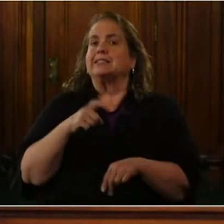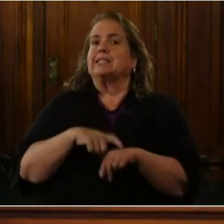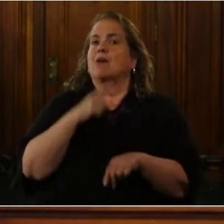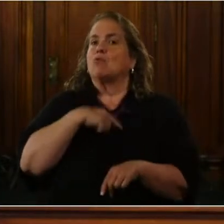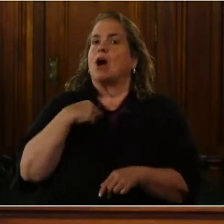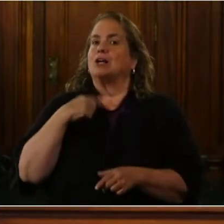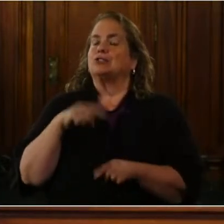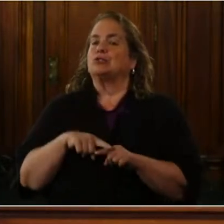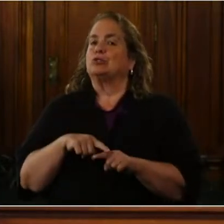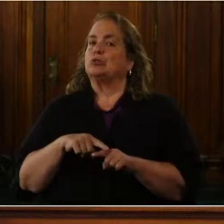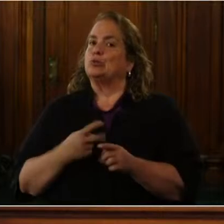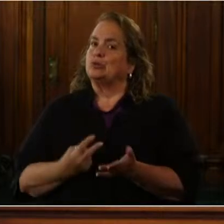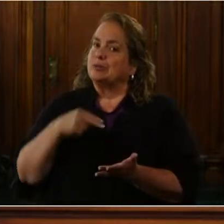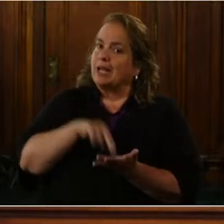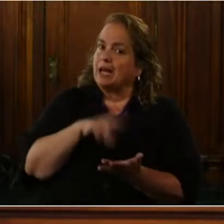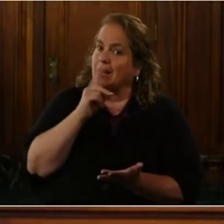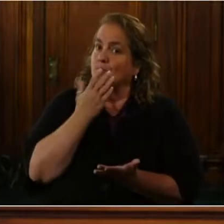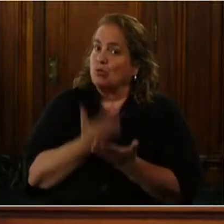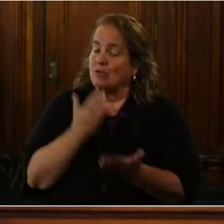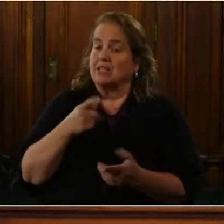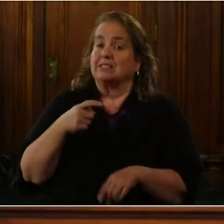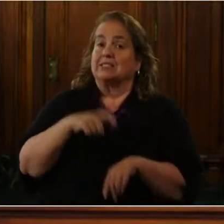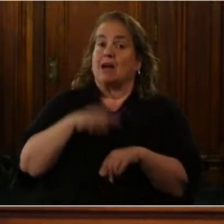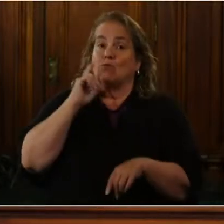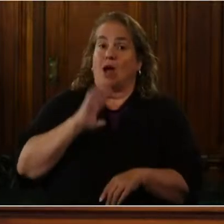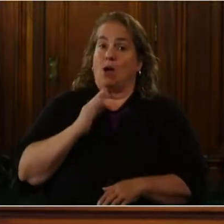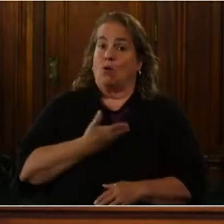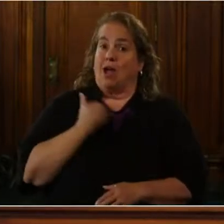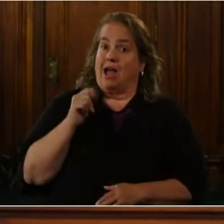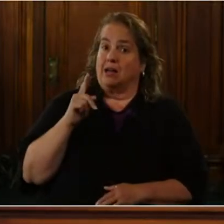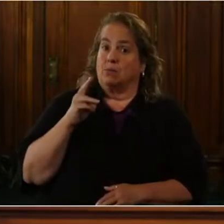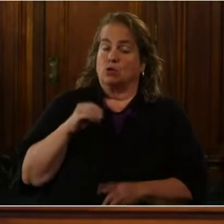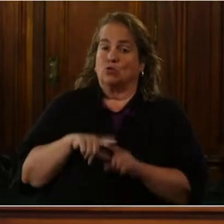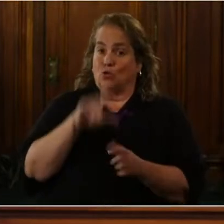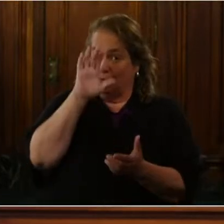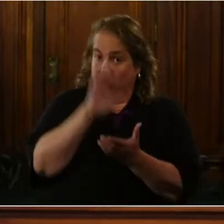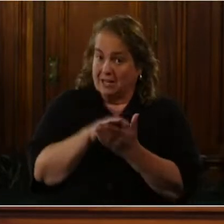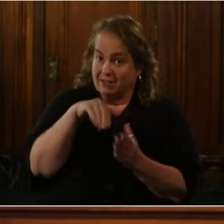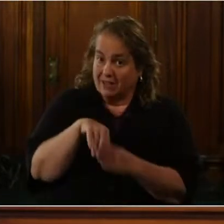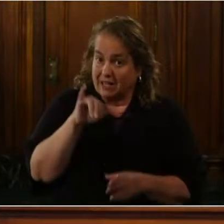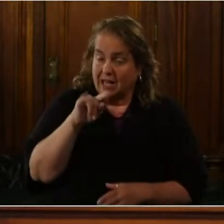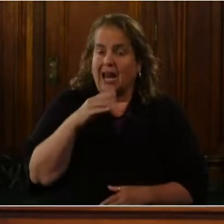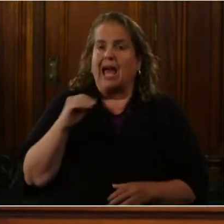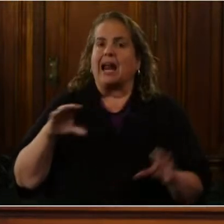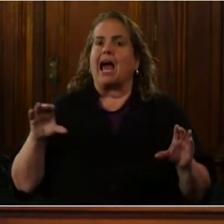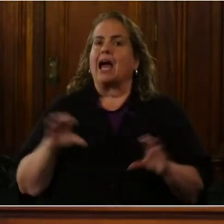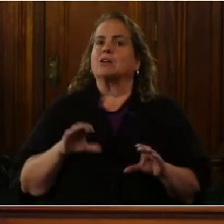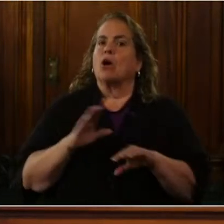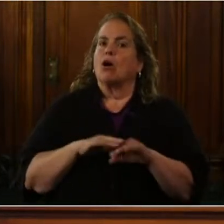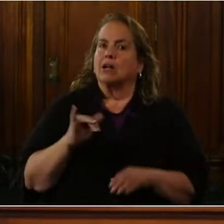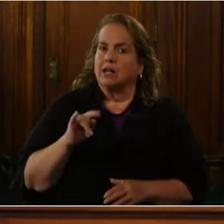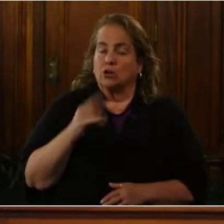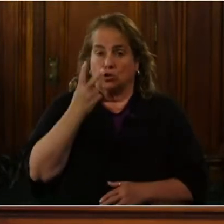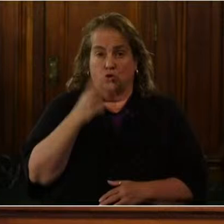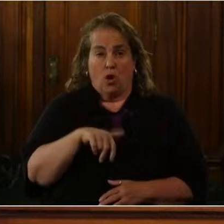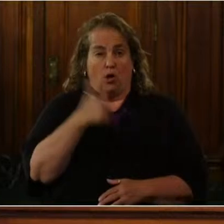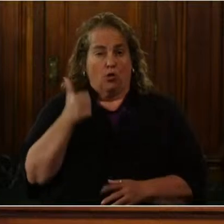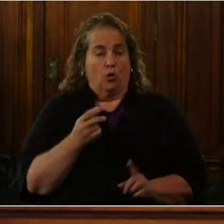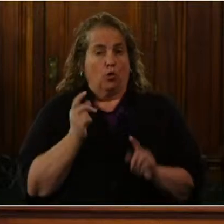this administration to not only believe in it, but act upon it. Two other quick